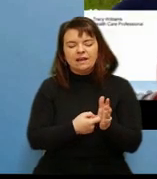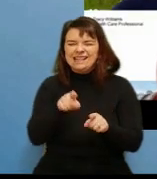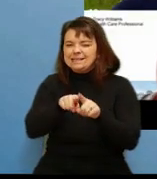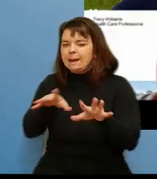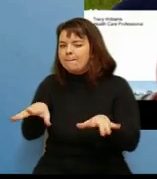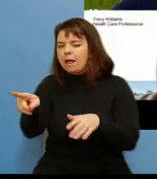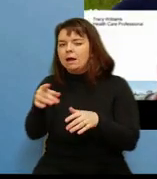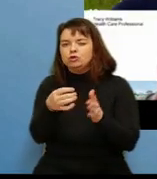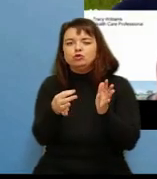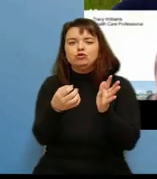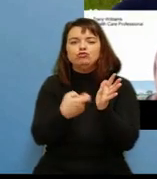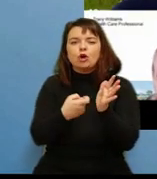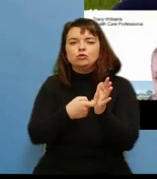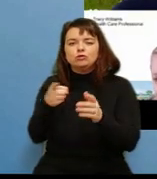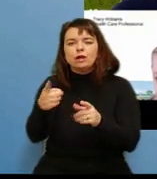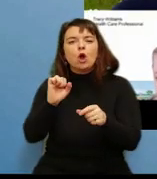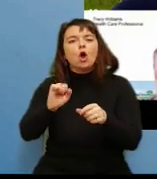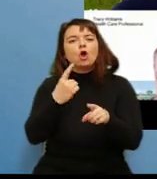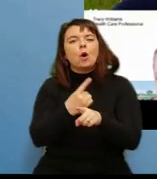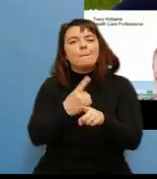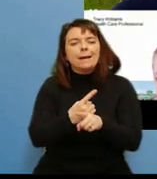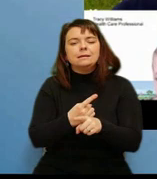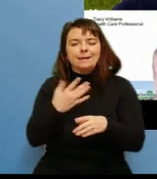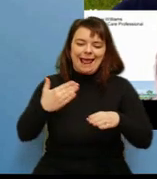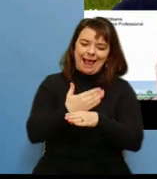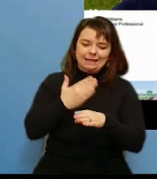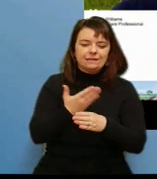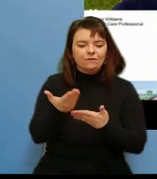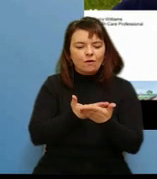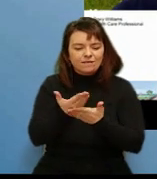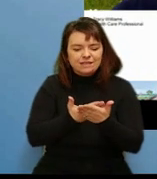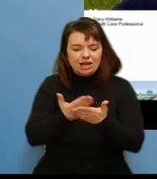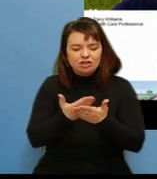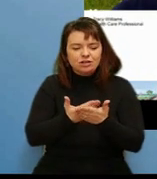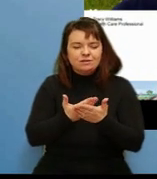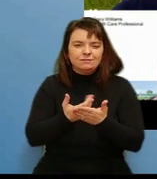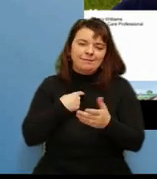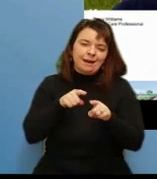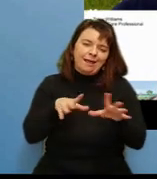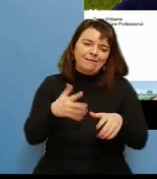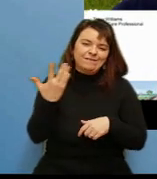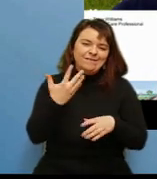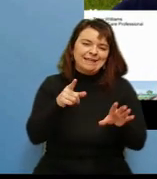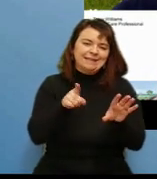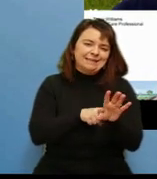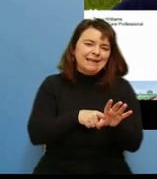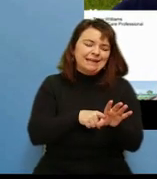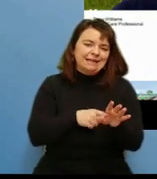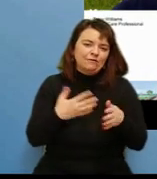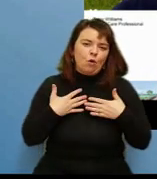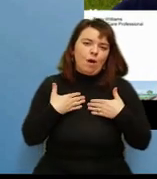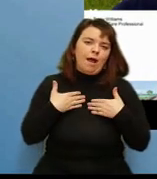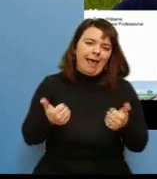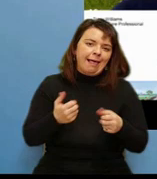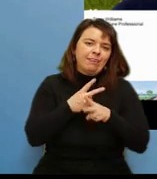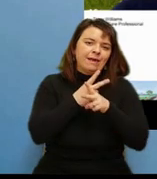Rosemary. Peter? And not dissimilar from Rosemary's comments, actually, I was going to say, you know, it's an active conversation. It has